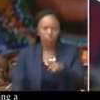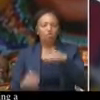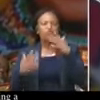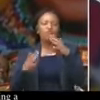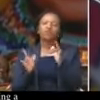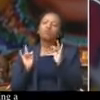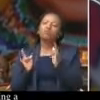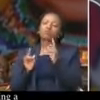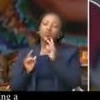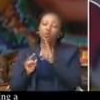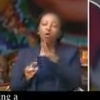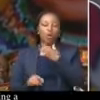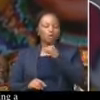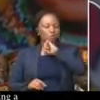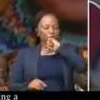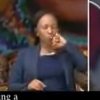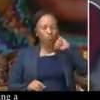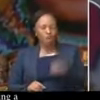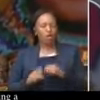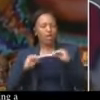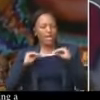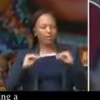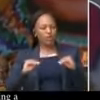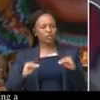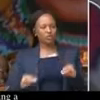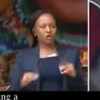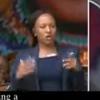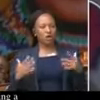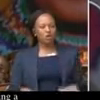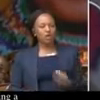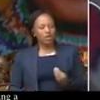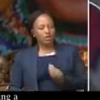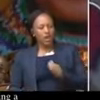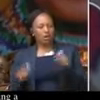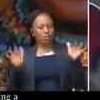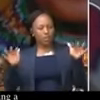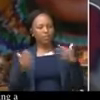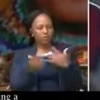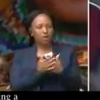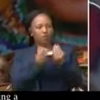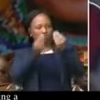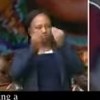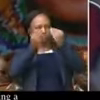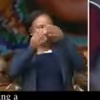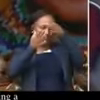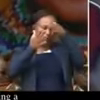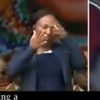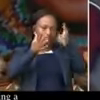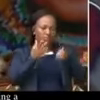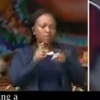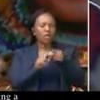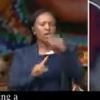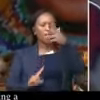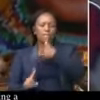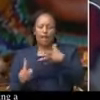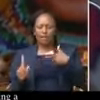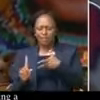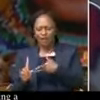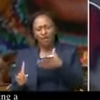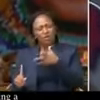because you loved education. You wanted the young ones to be educated. Mama, you knew